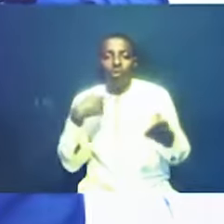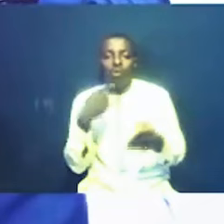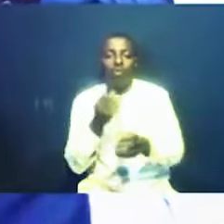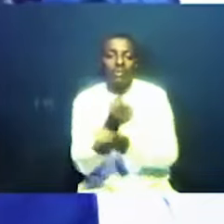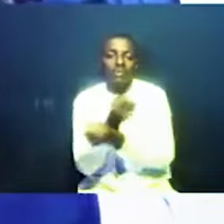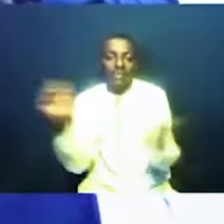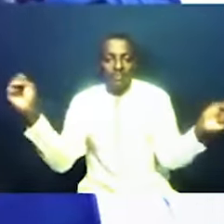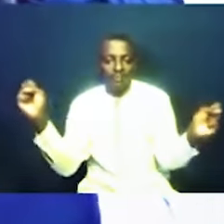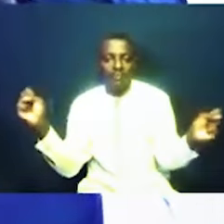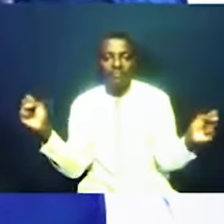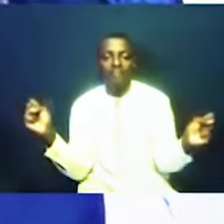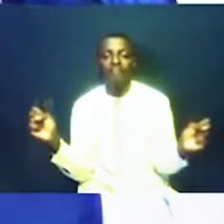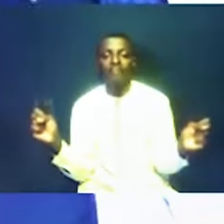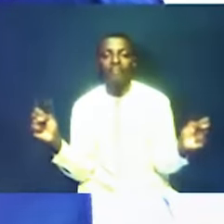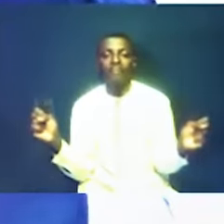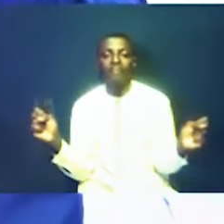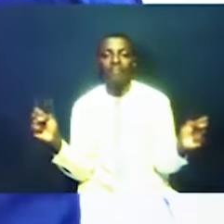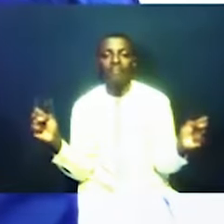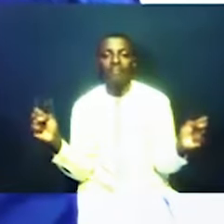people.